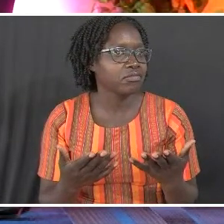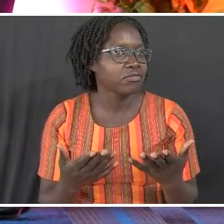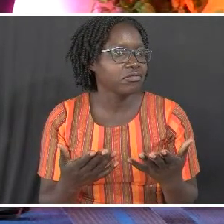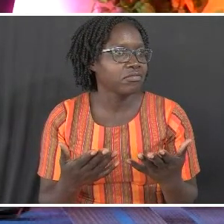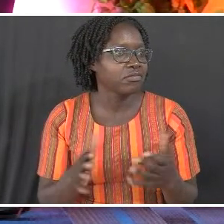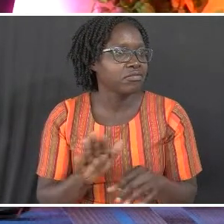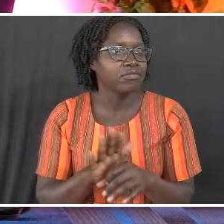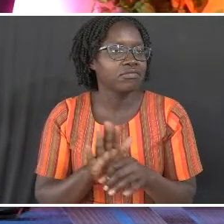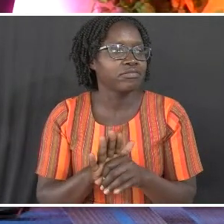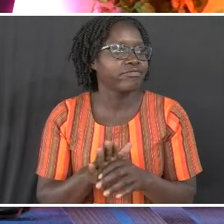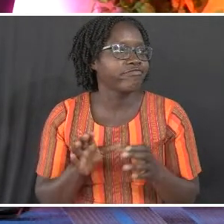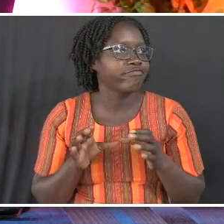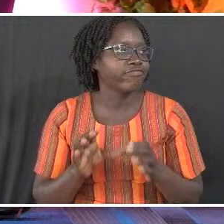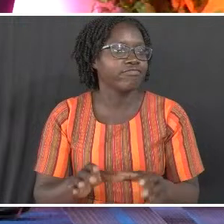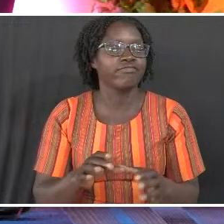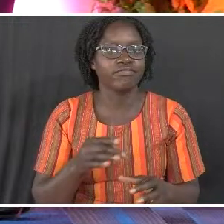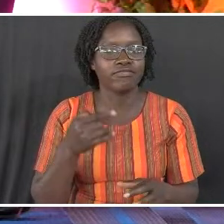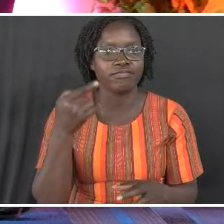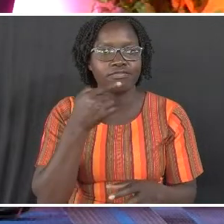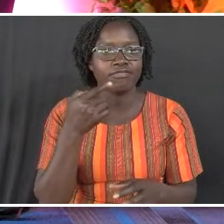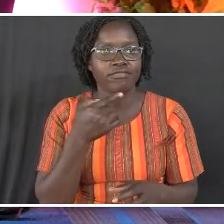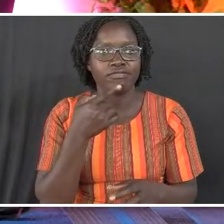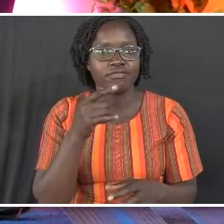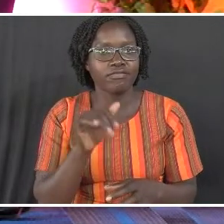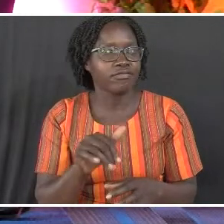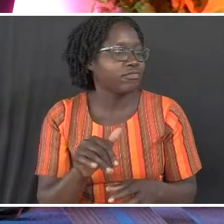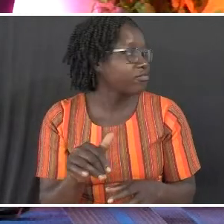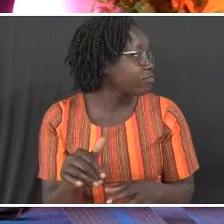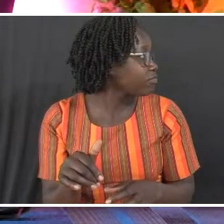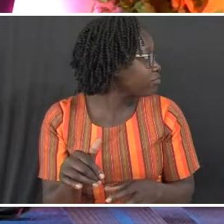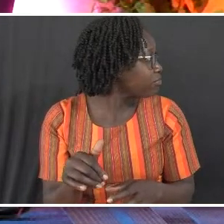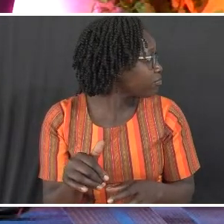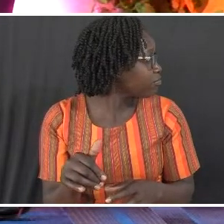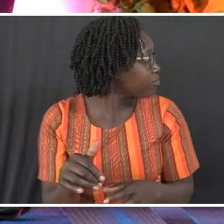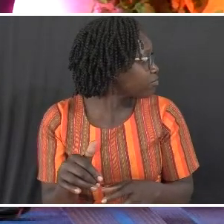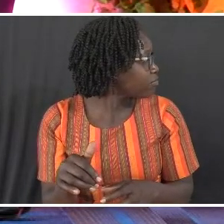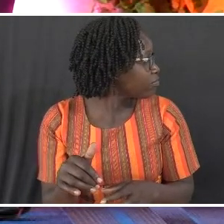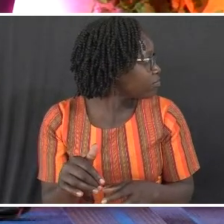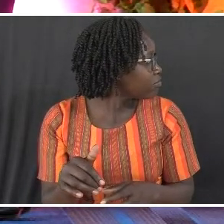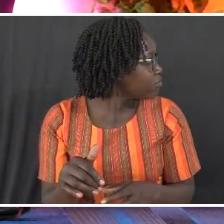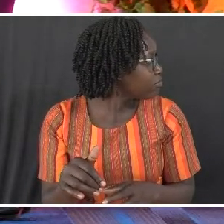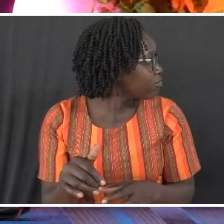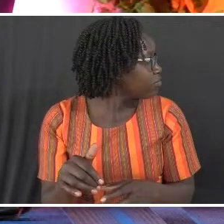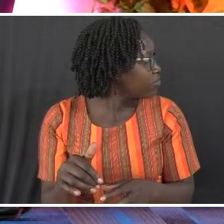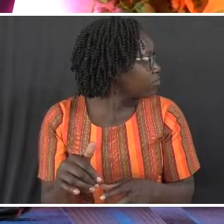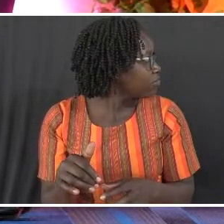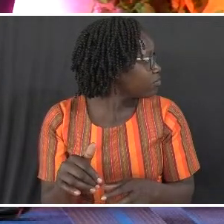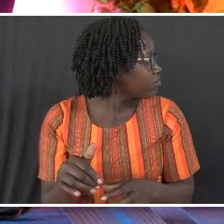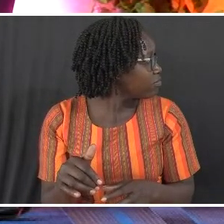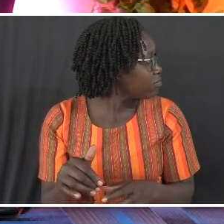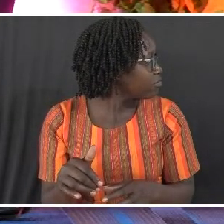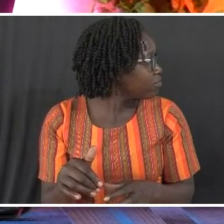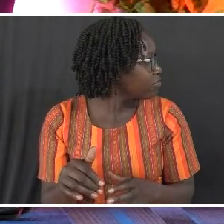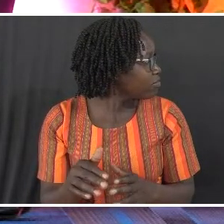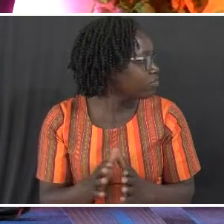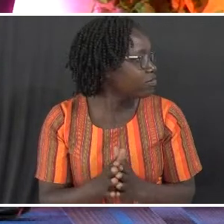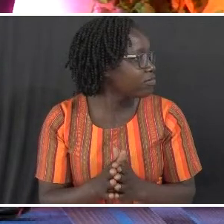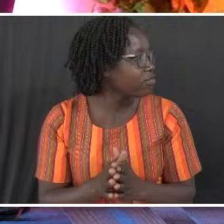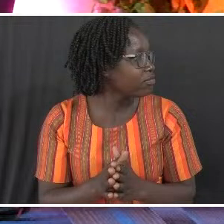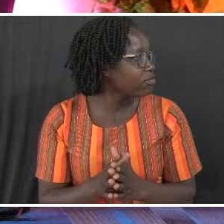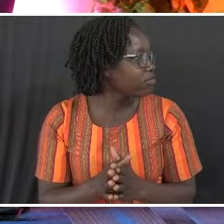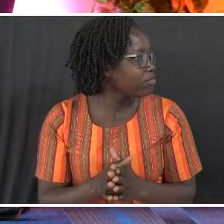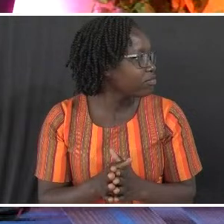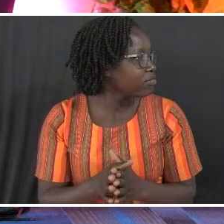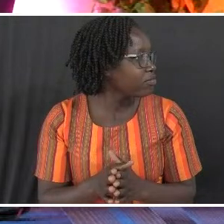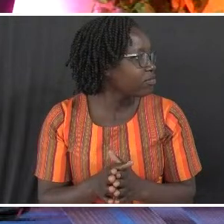on the gums. So with time, you will start noticing that your gums are either going downwards, what you